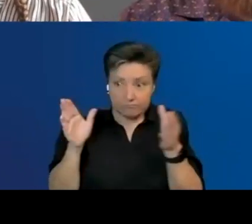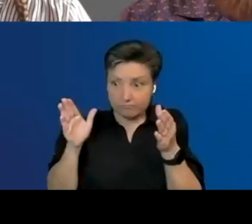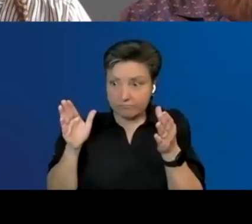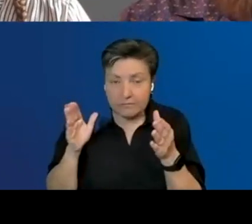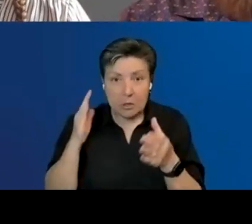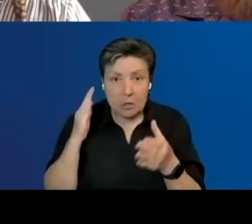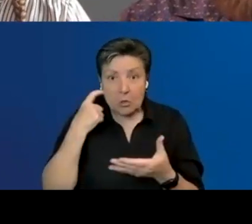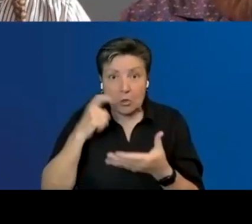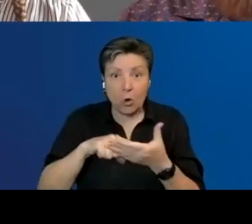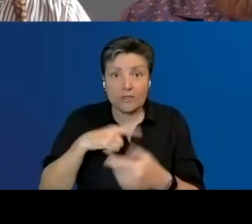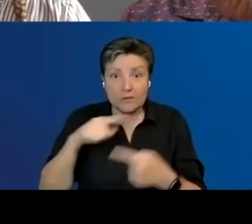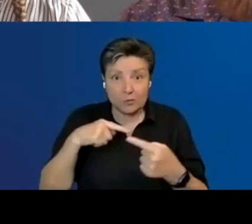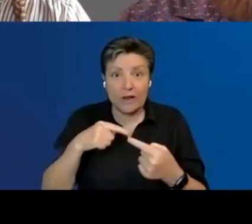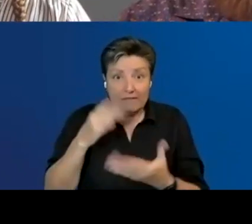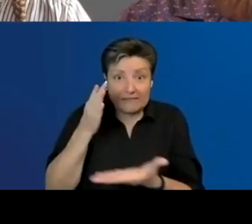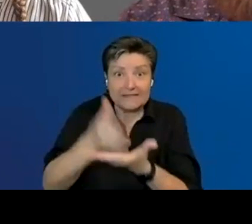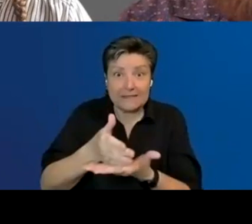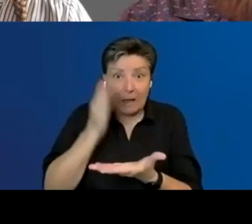is coming.